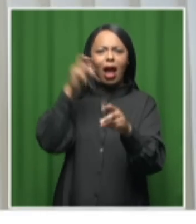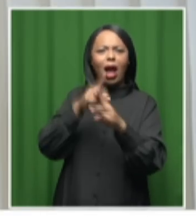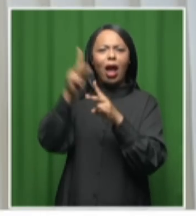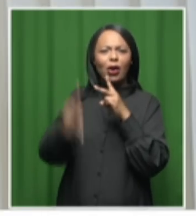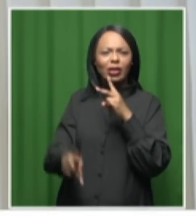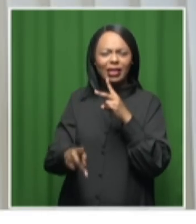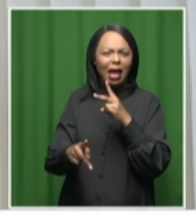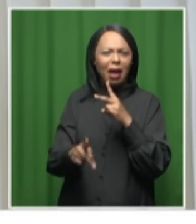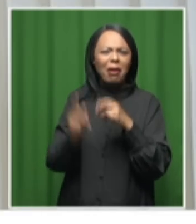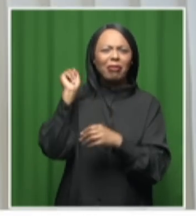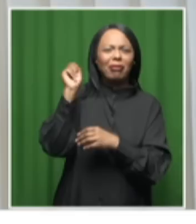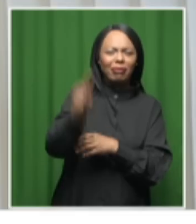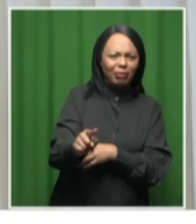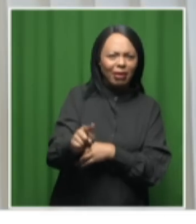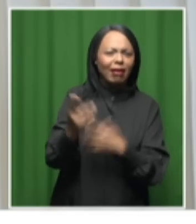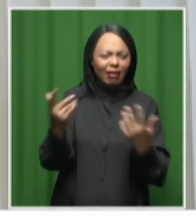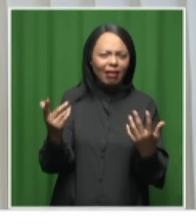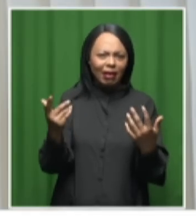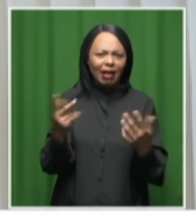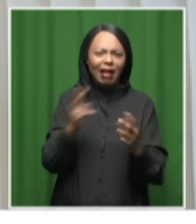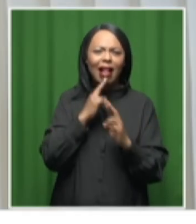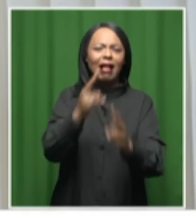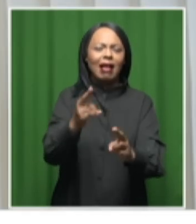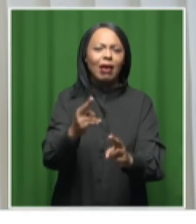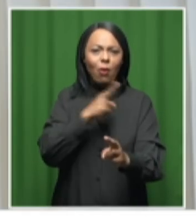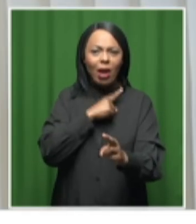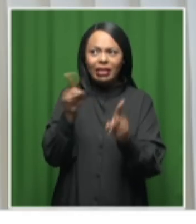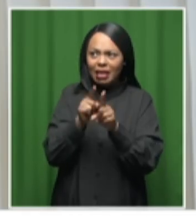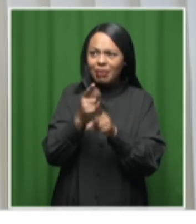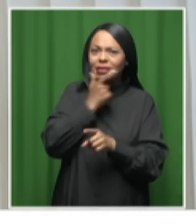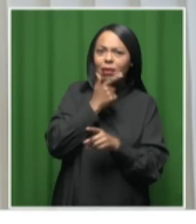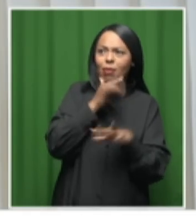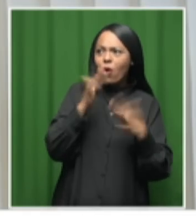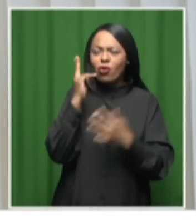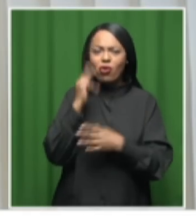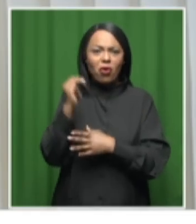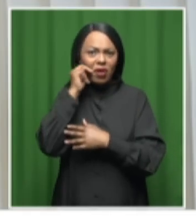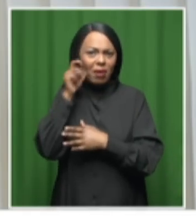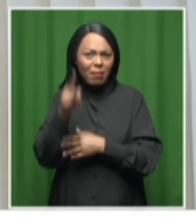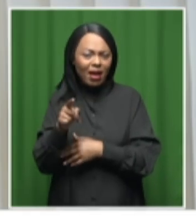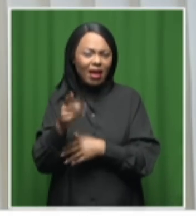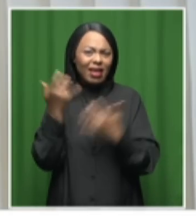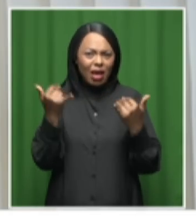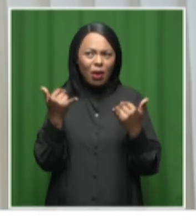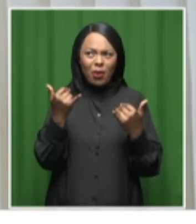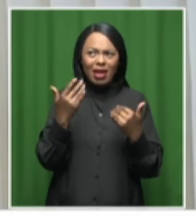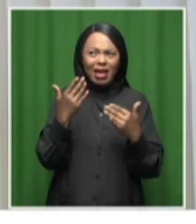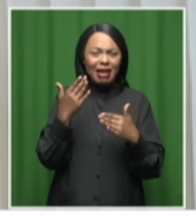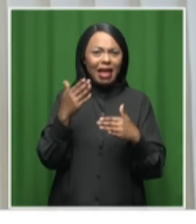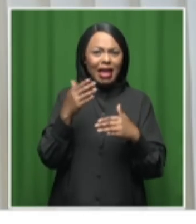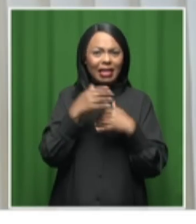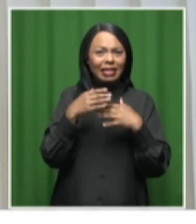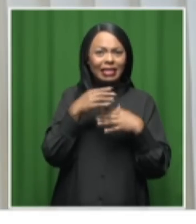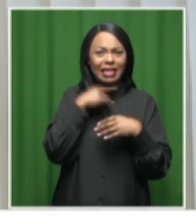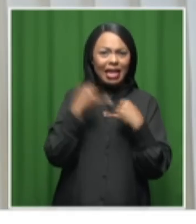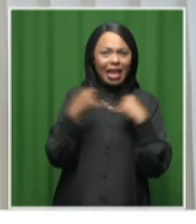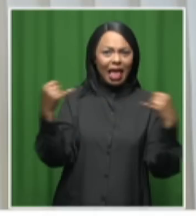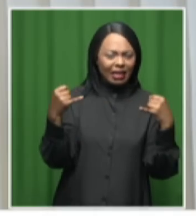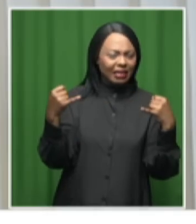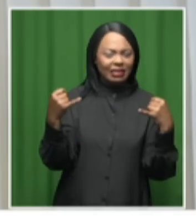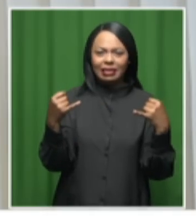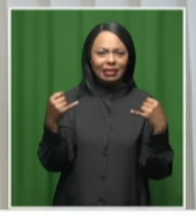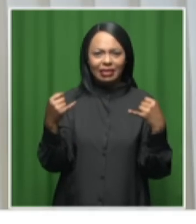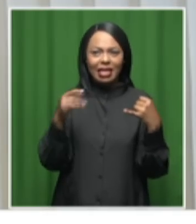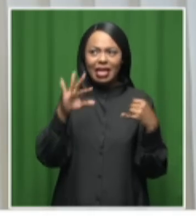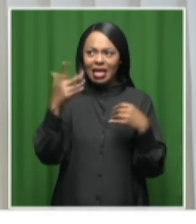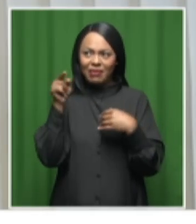I don't even think that you are going to meet the November or December deadlines if the SCA or the Constitutional Court